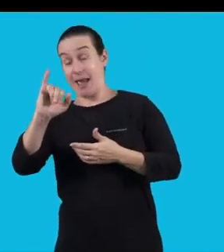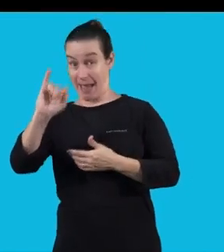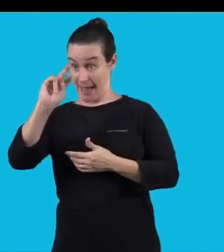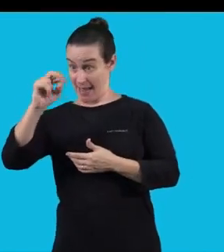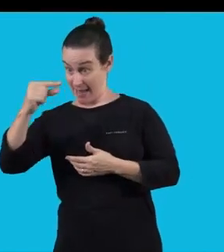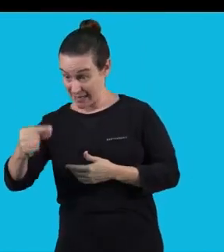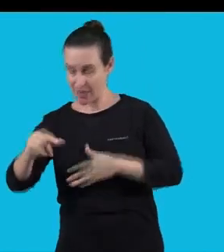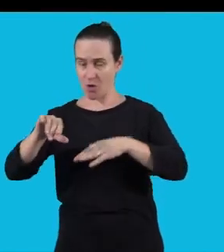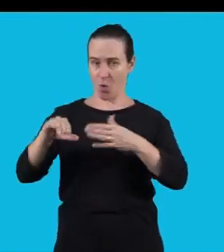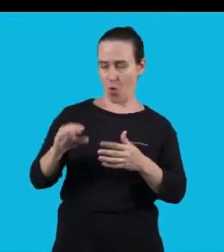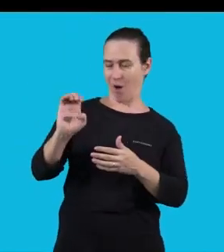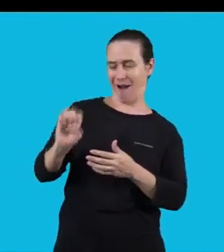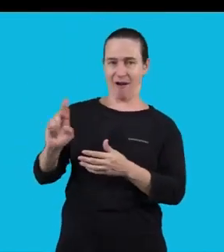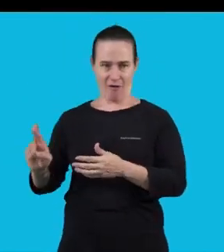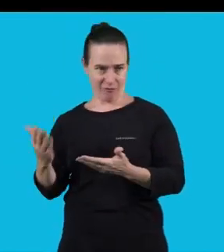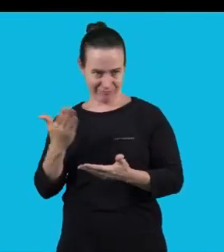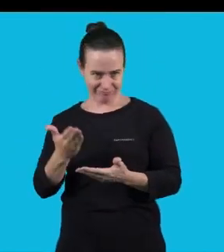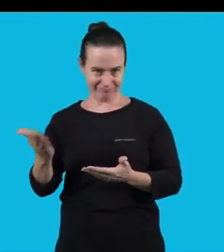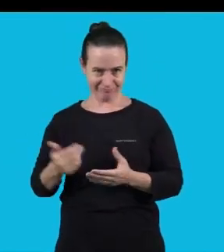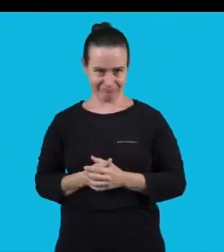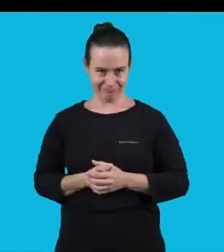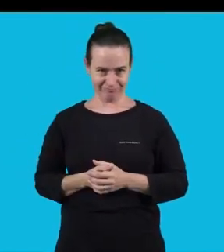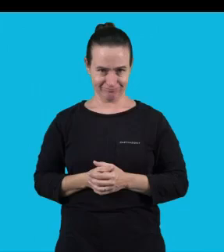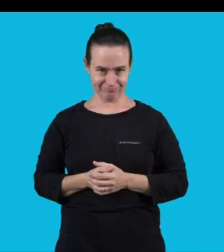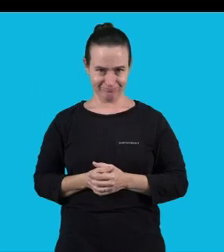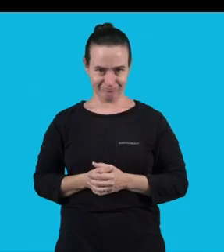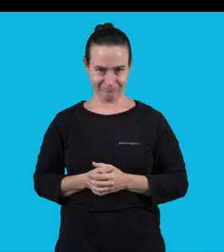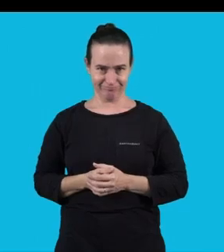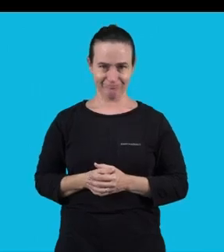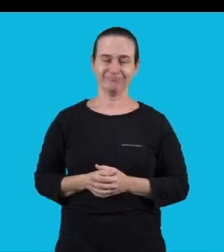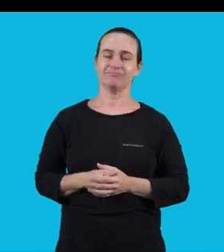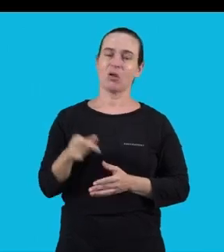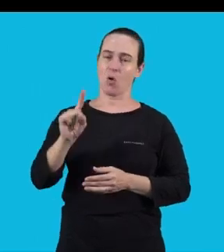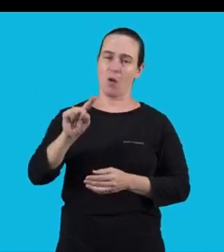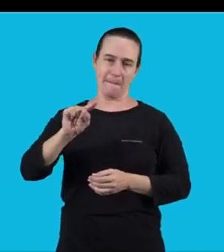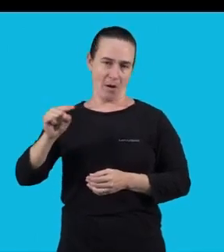conditioning. Either one of these would be accepted for 1 mark.